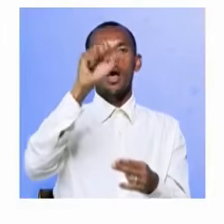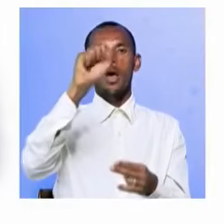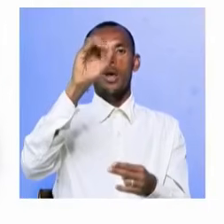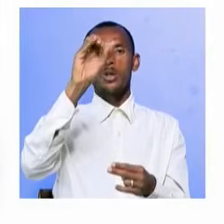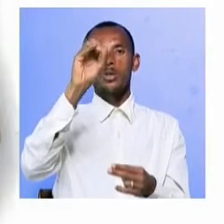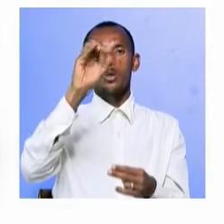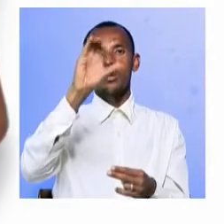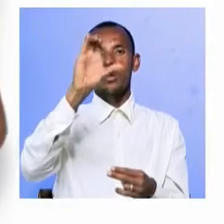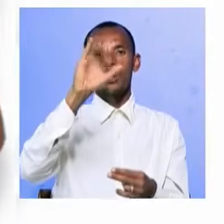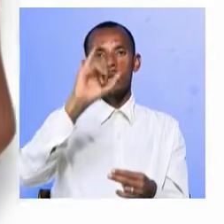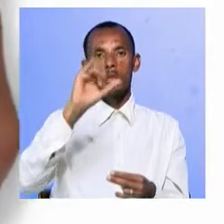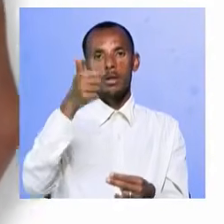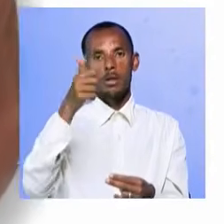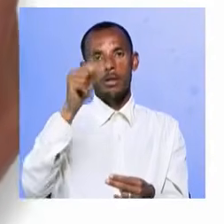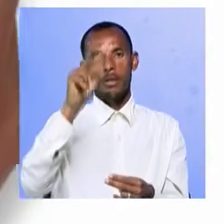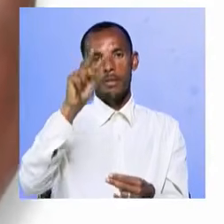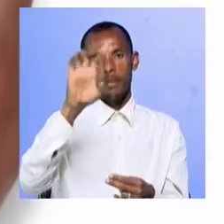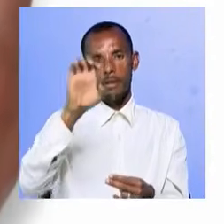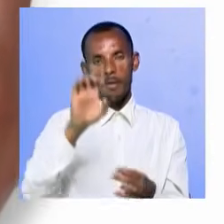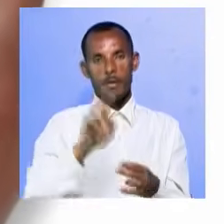property, okay?